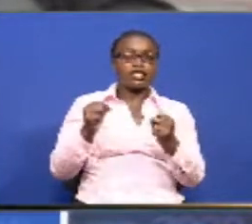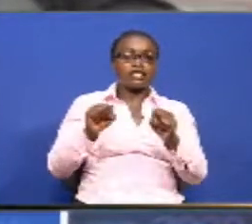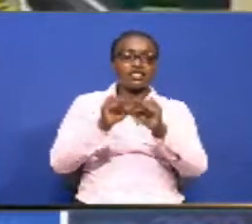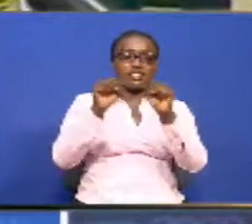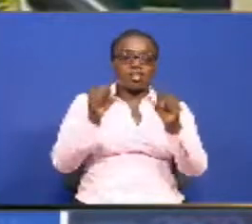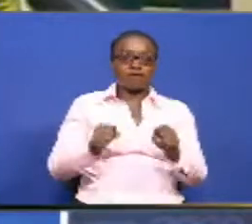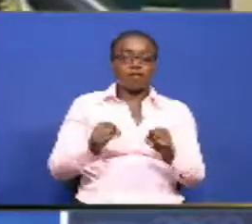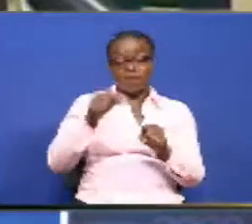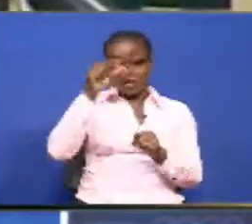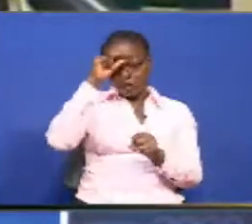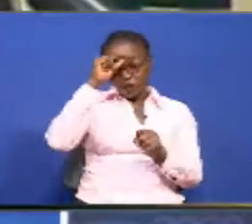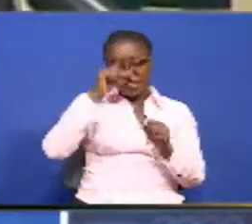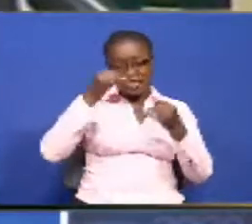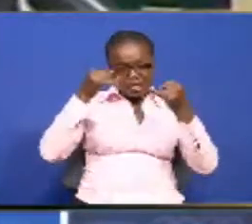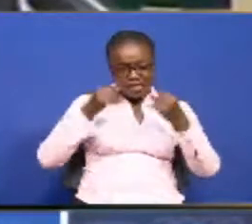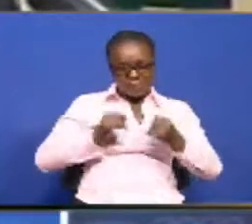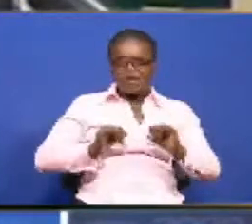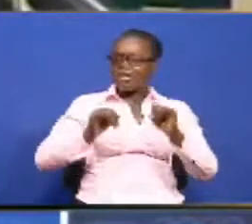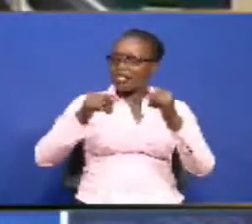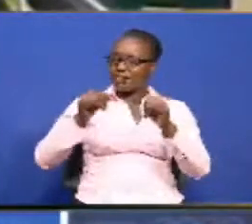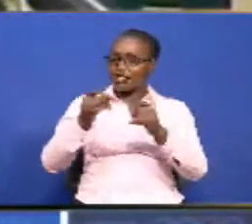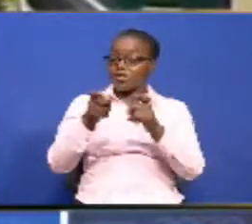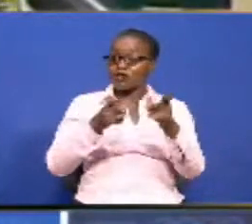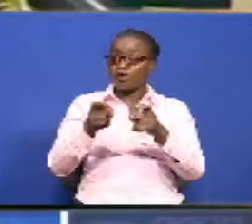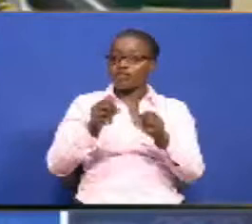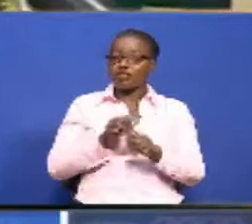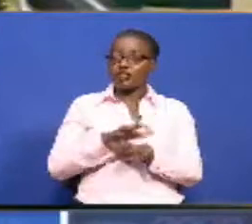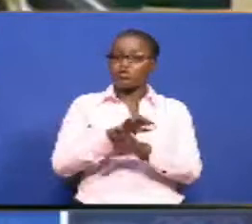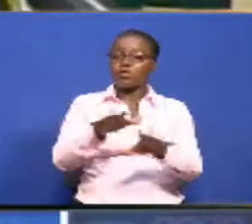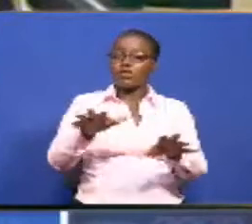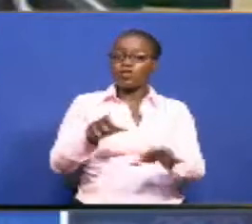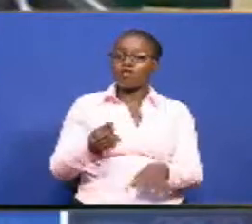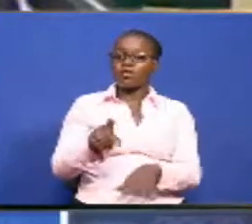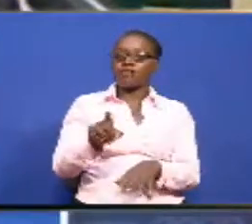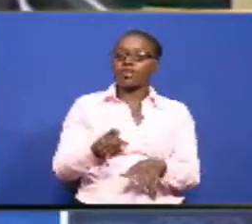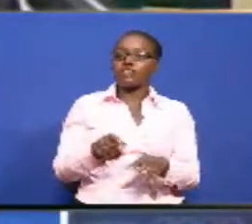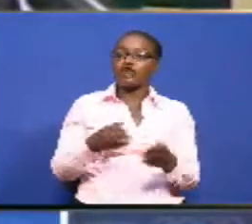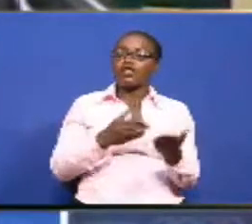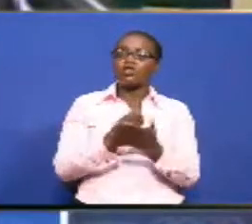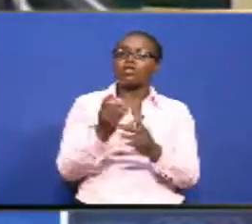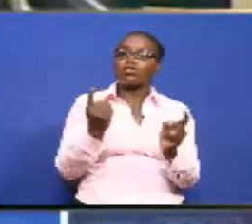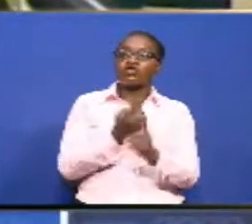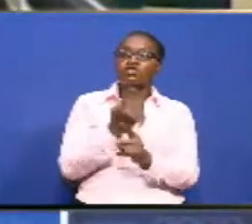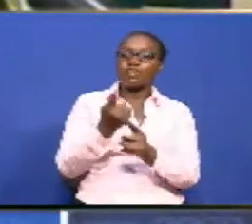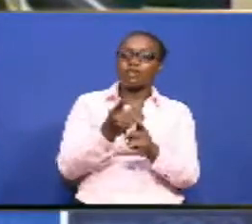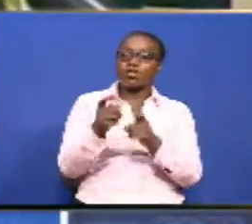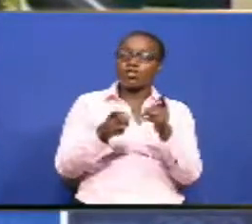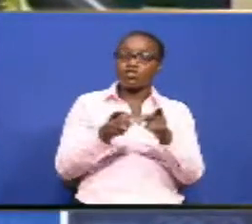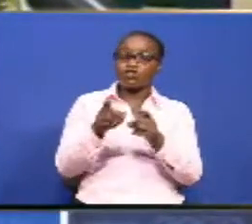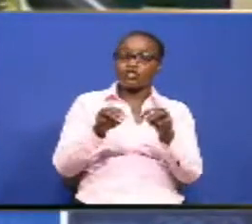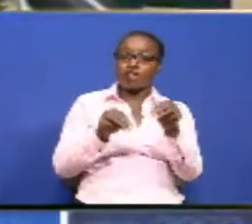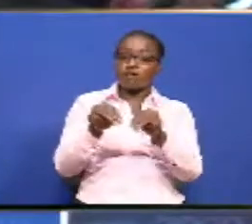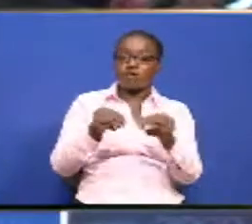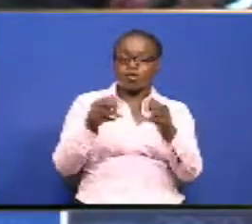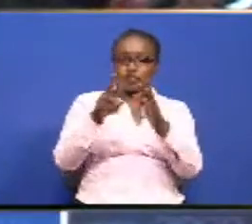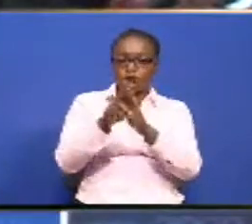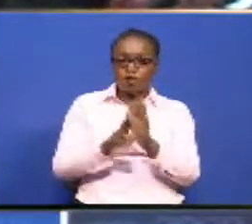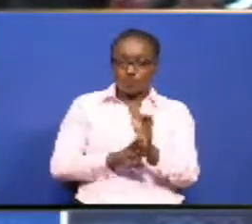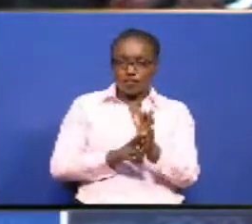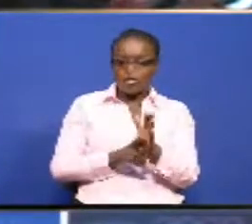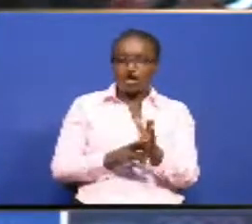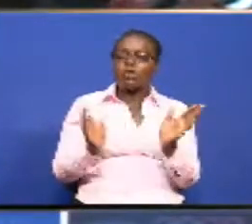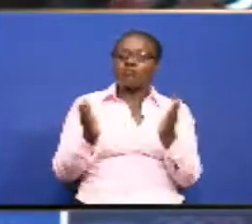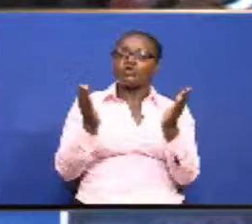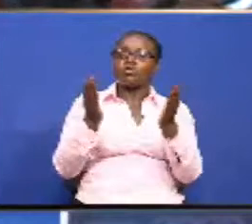government has made significant efforts to contain the spread of the virus through various protocols and containment measures, which entail promotion of